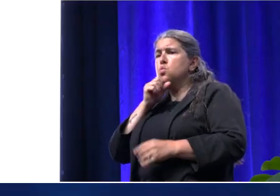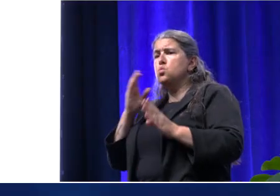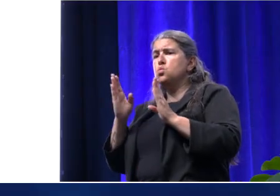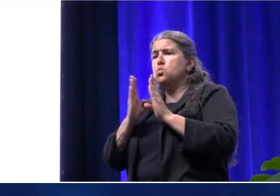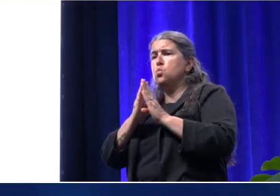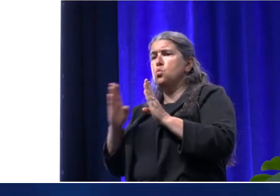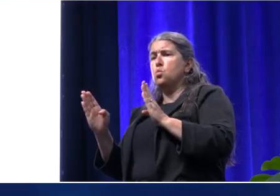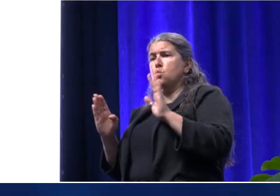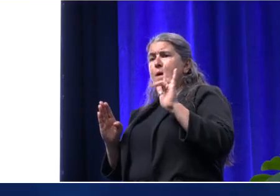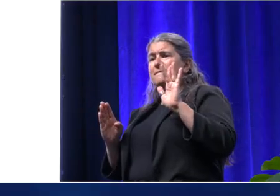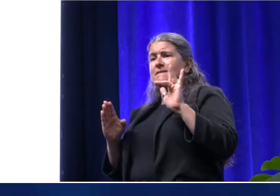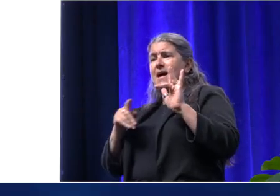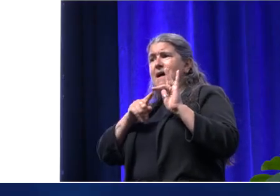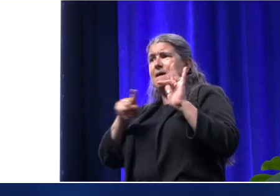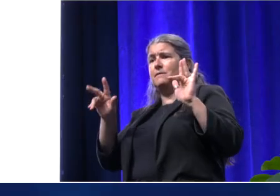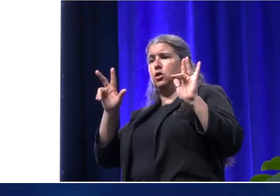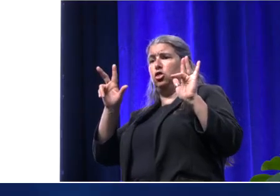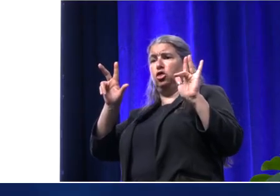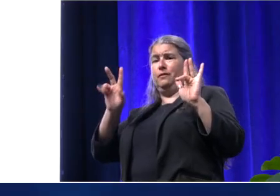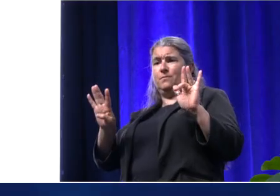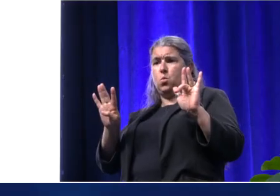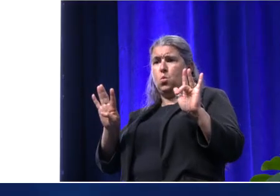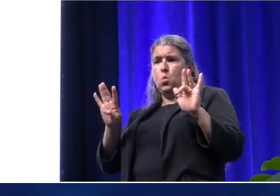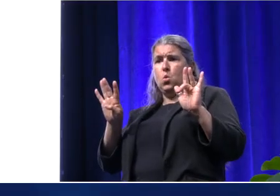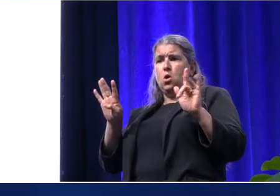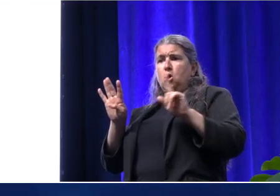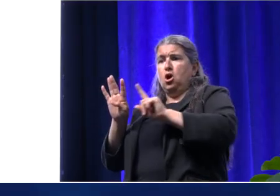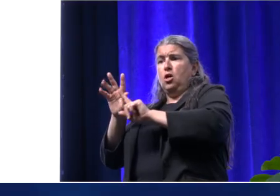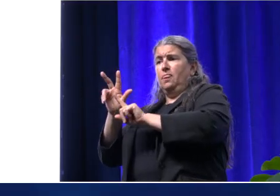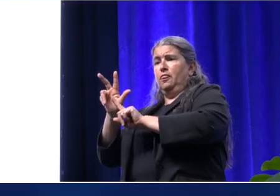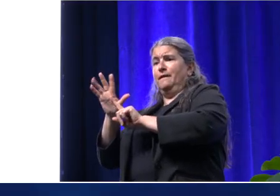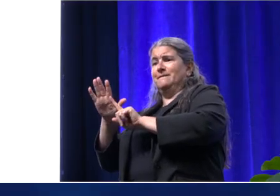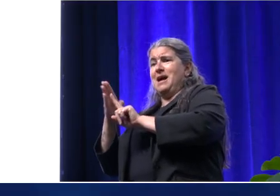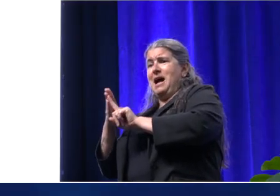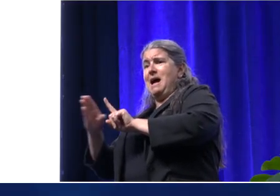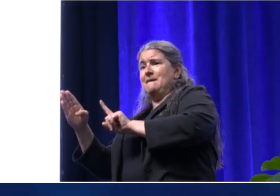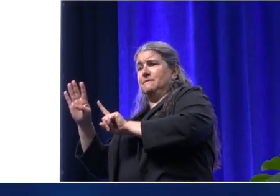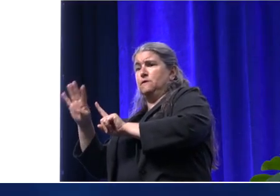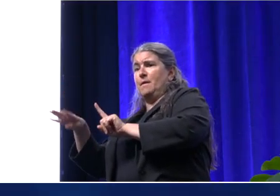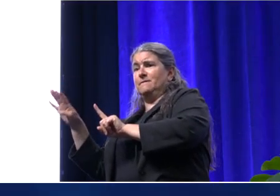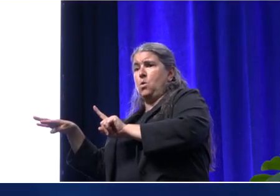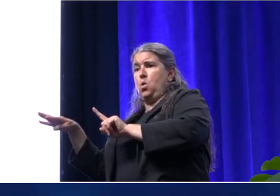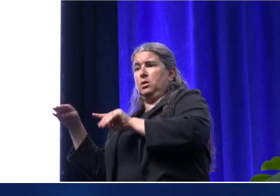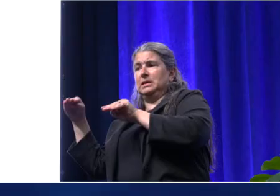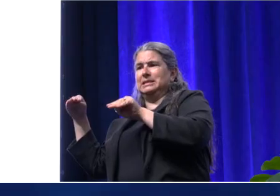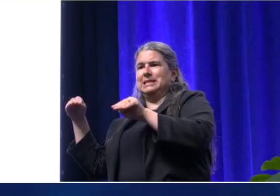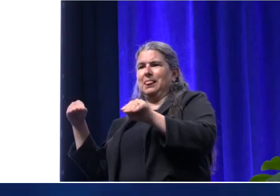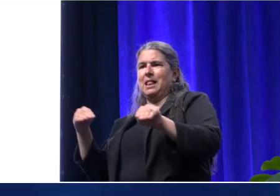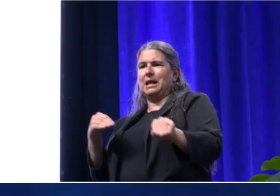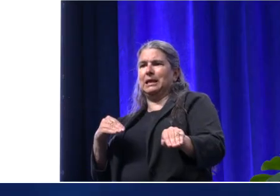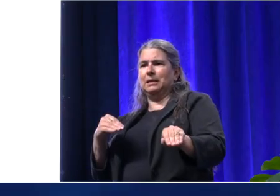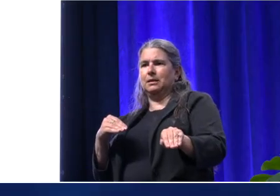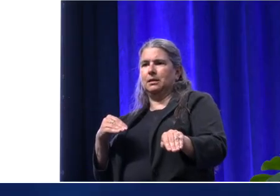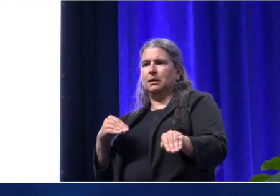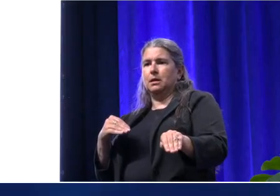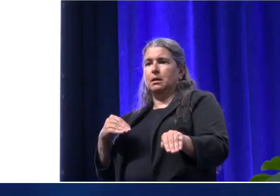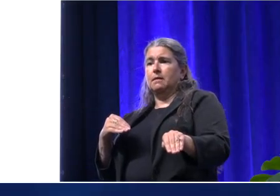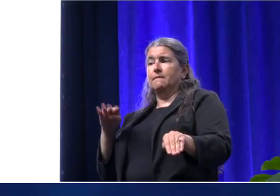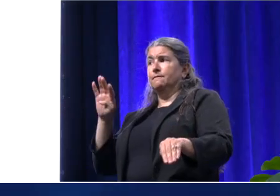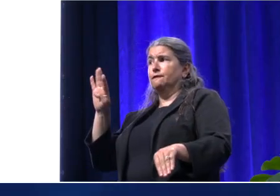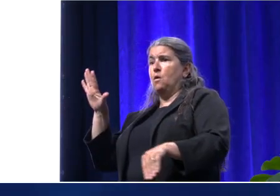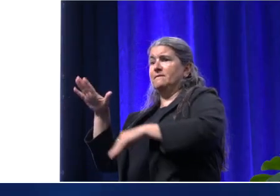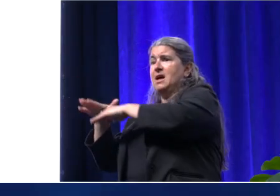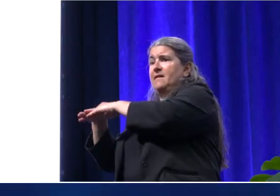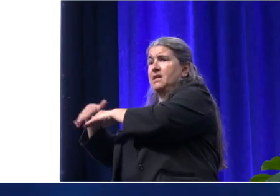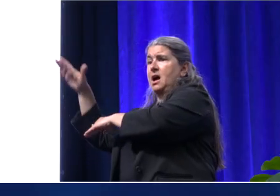25 to 34 and 35 to 44 are on the decline, whereas the folks who are a little bit older, 45 to